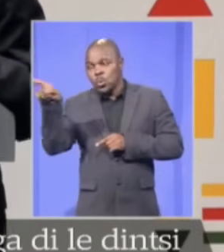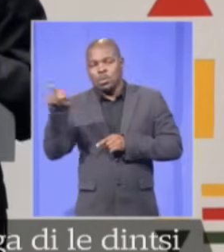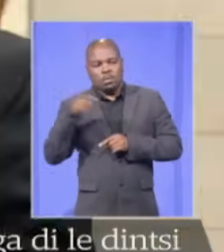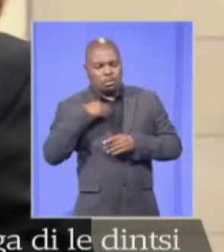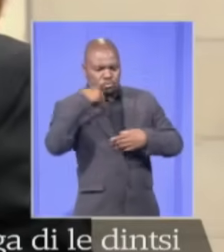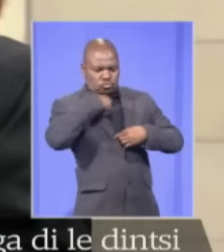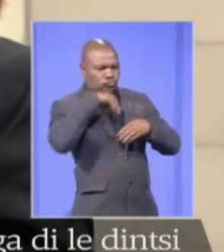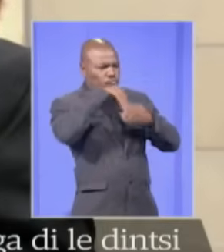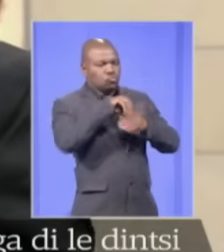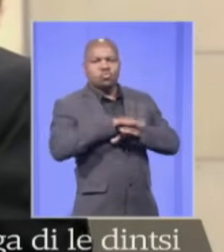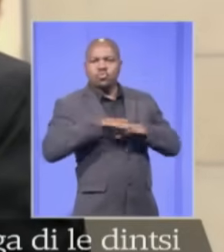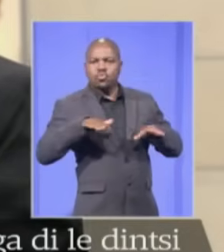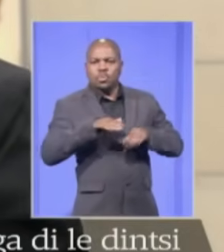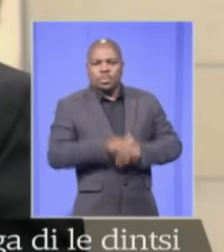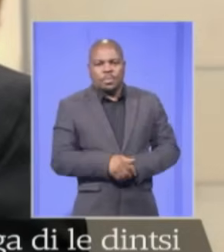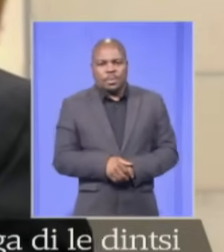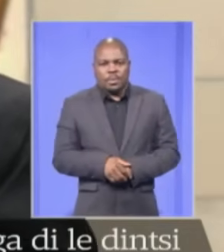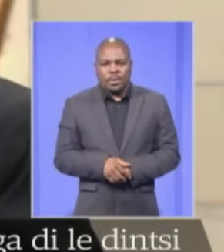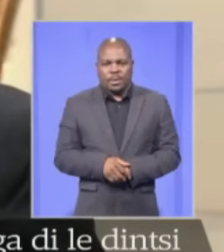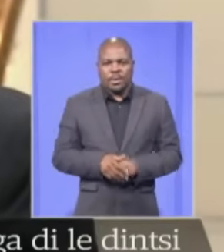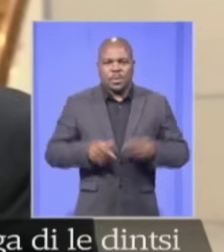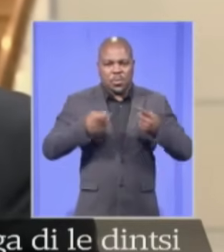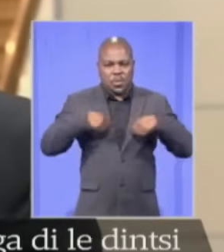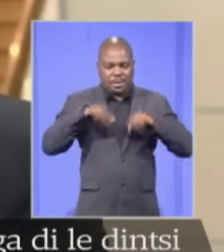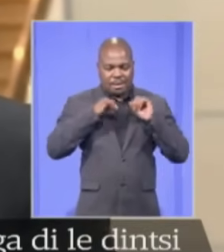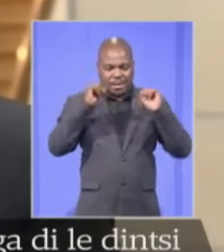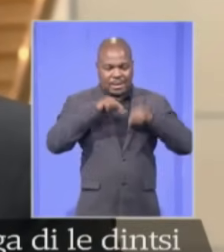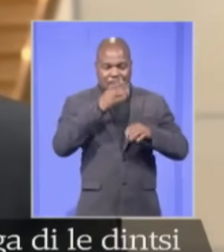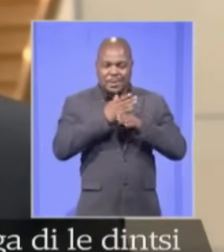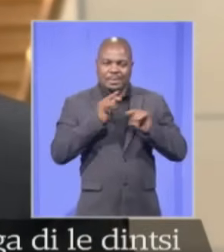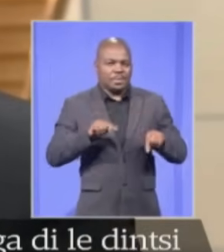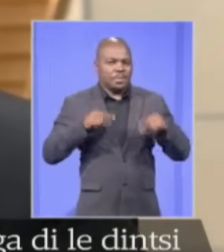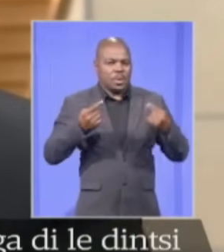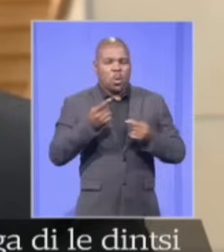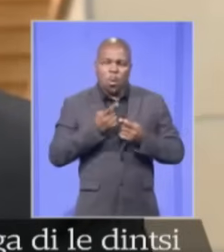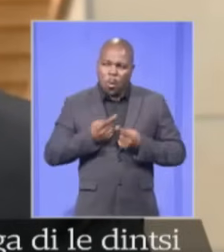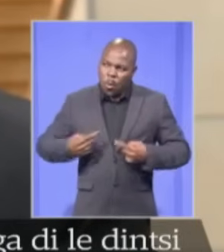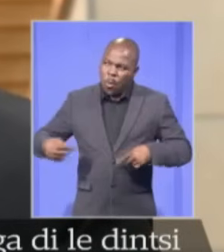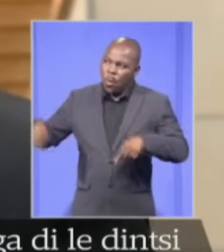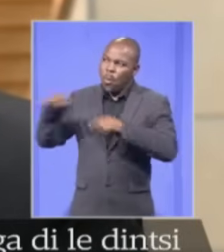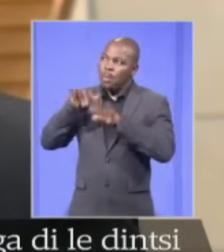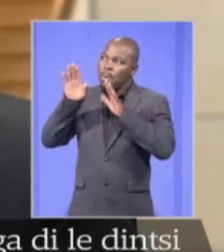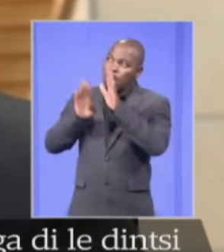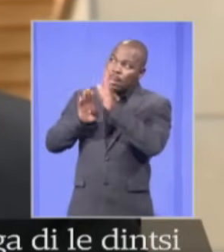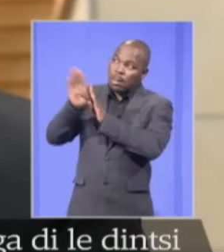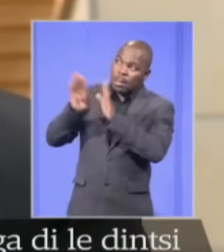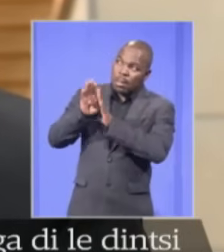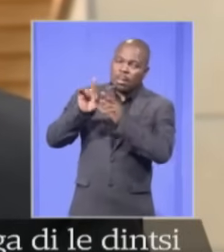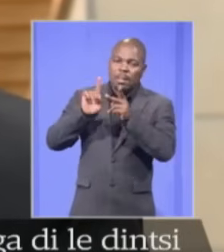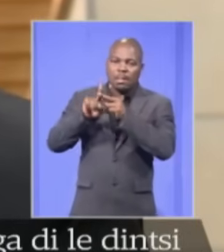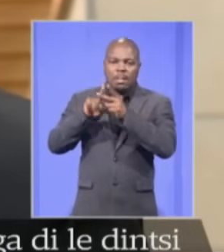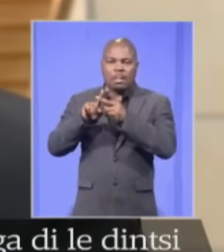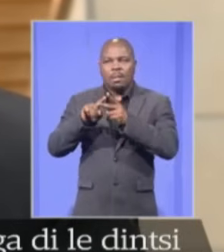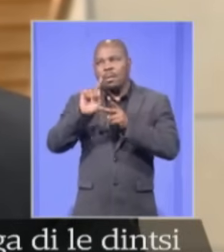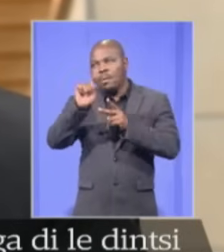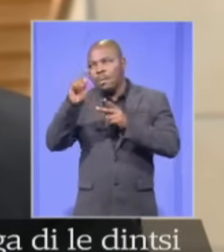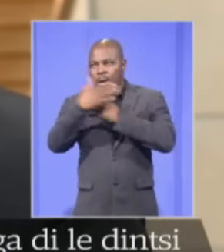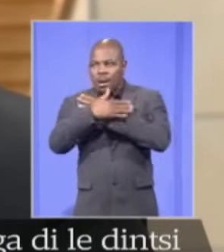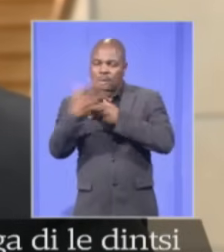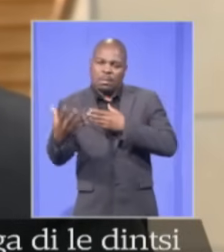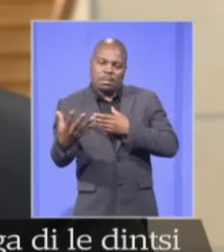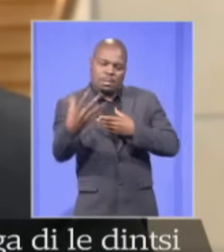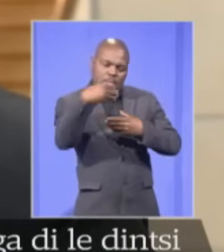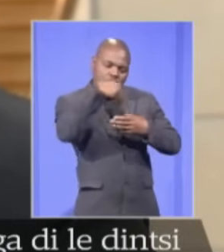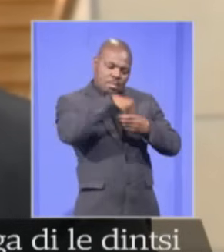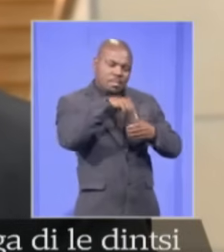of it. Unless all of us agree, it's not going to work. We need to bring everybody, the developing, and every country in between to